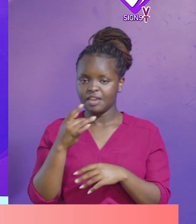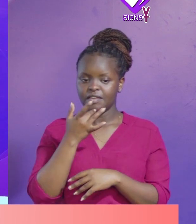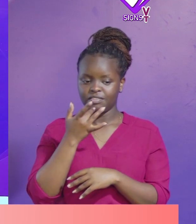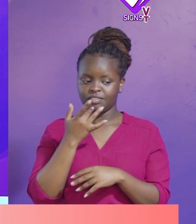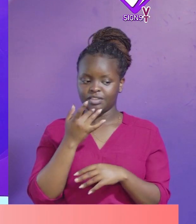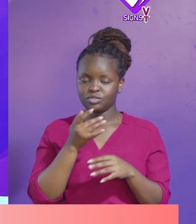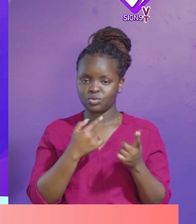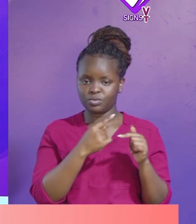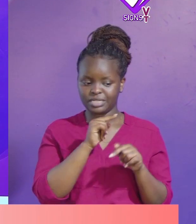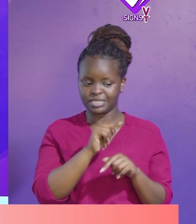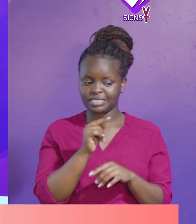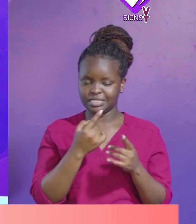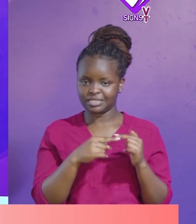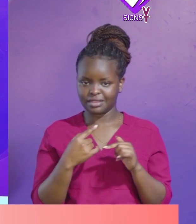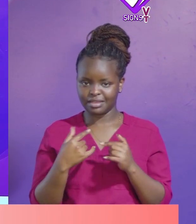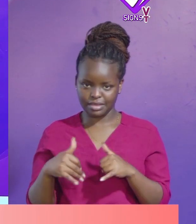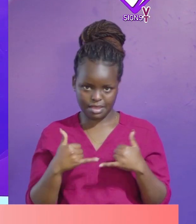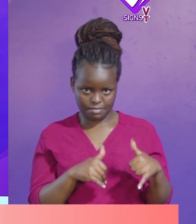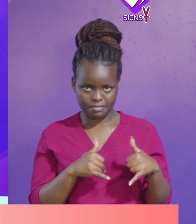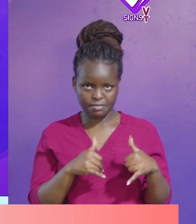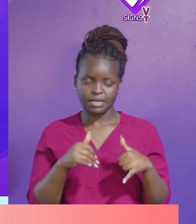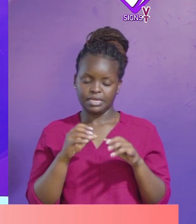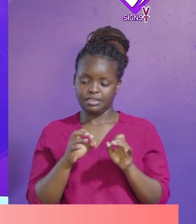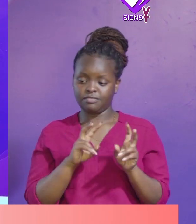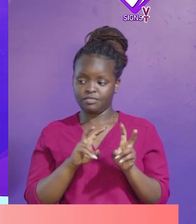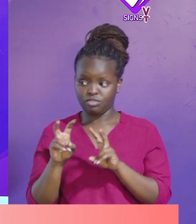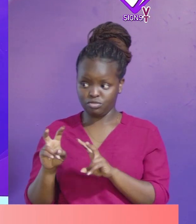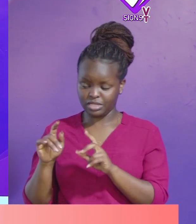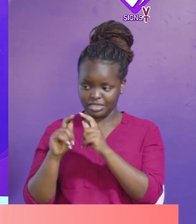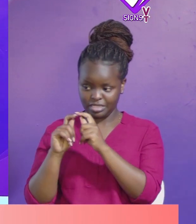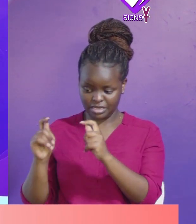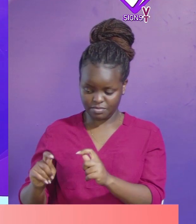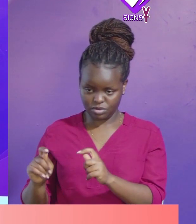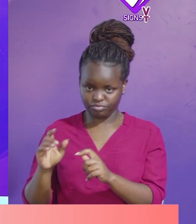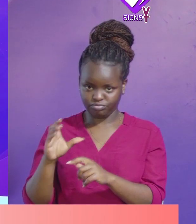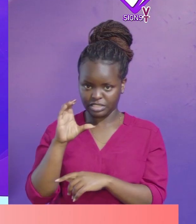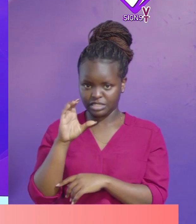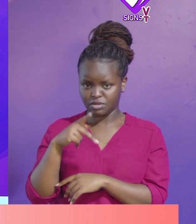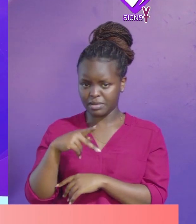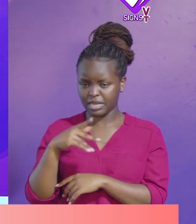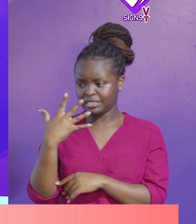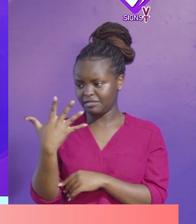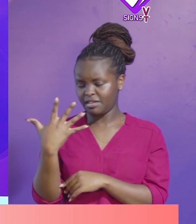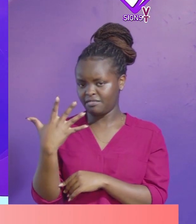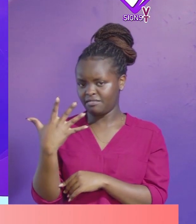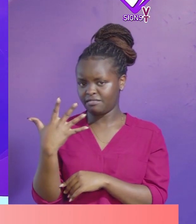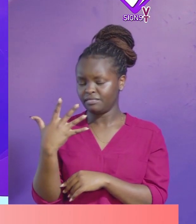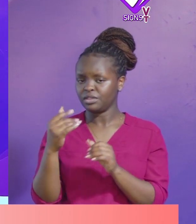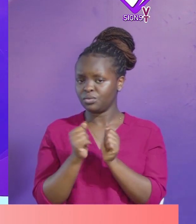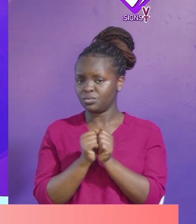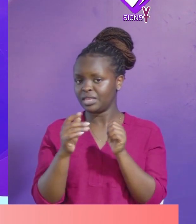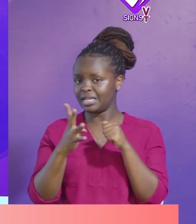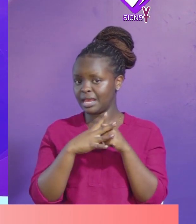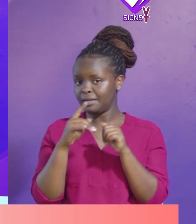win this game, and even if you look at the standings, Crystal Palace are 5th on the table with 9 points. They